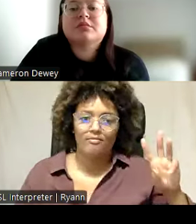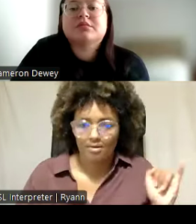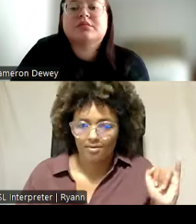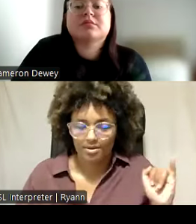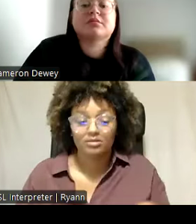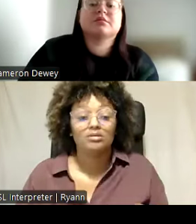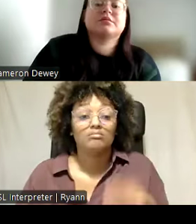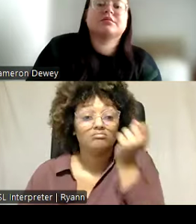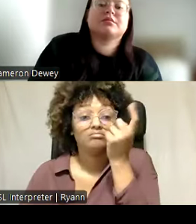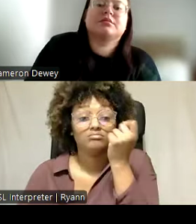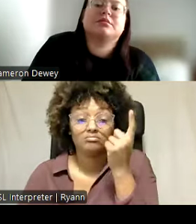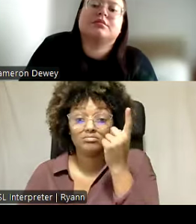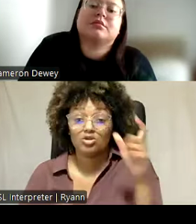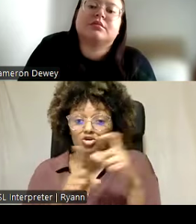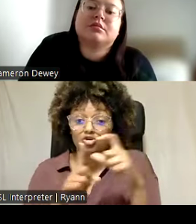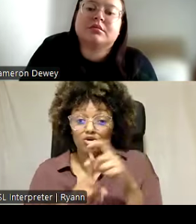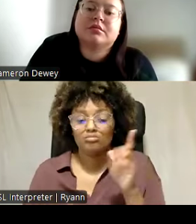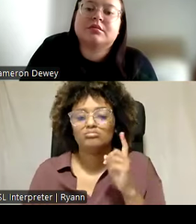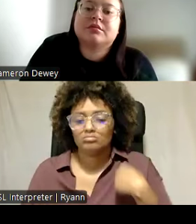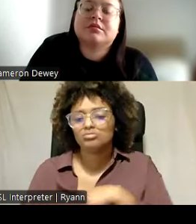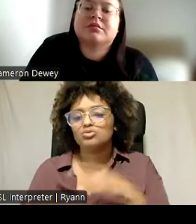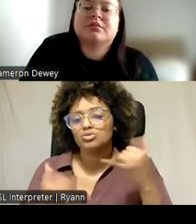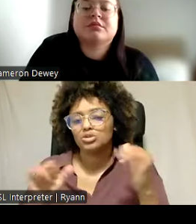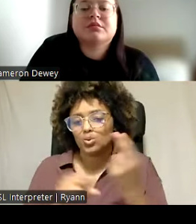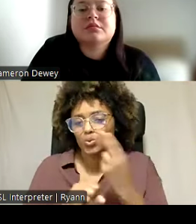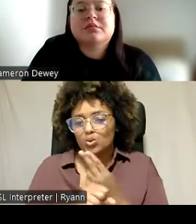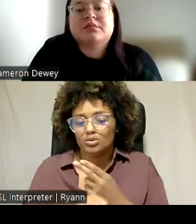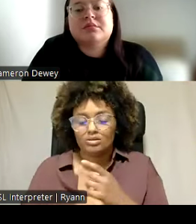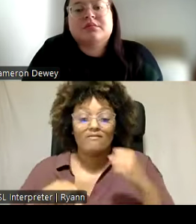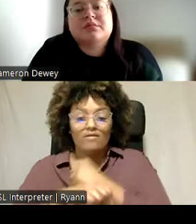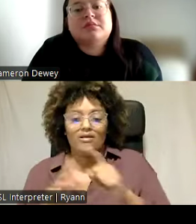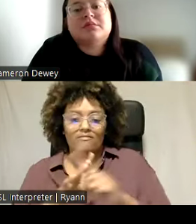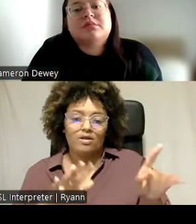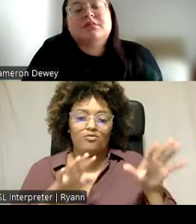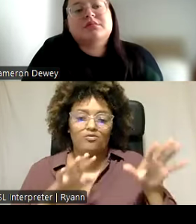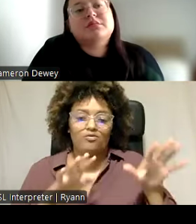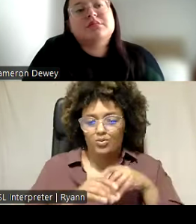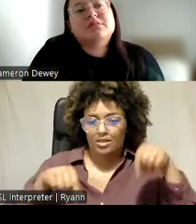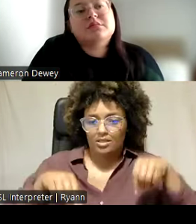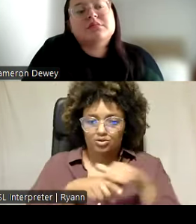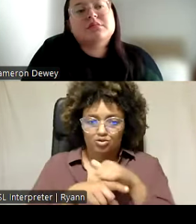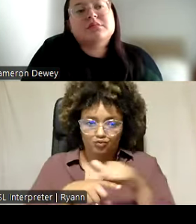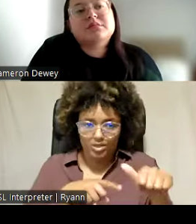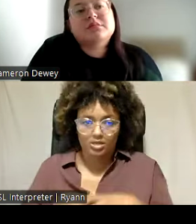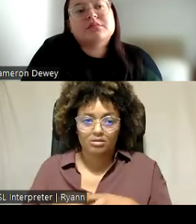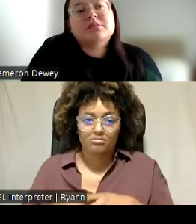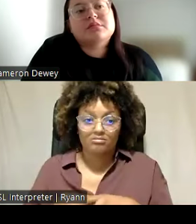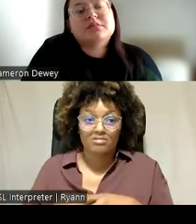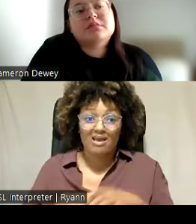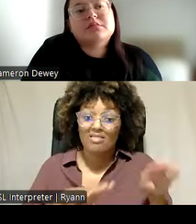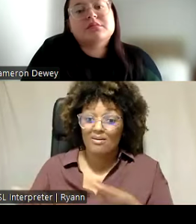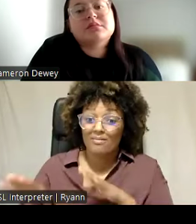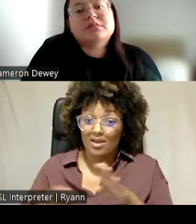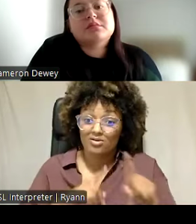be exploring the term fight, flight, or freeze and the behaviors that some individuals may engage in when experiencing